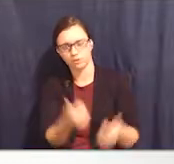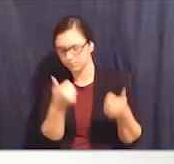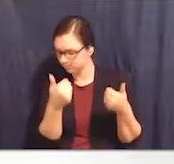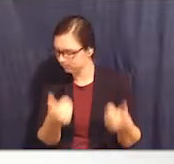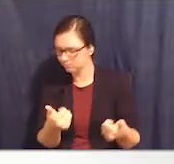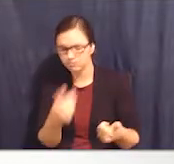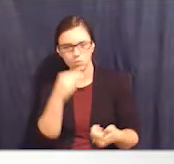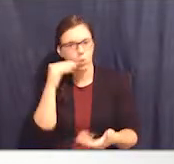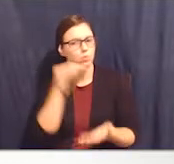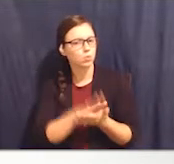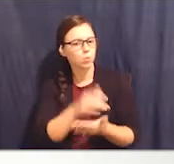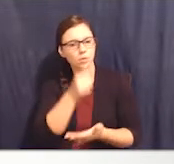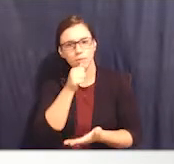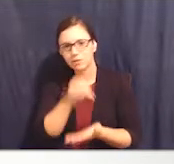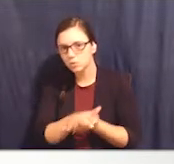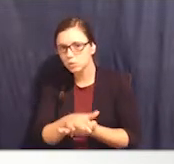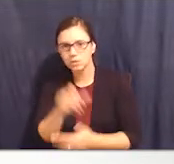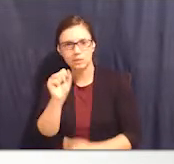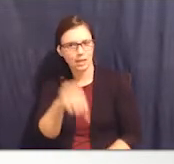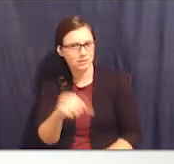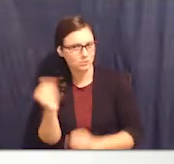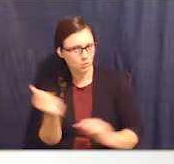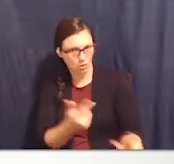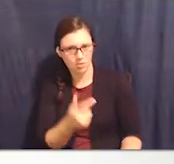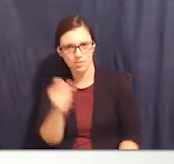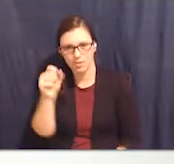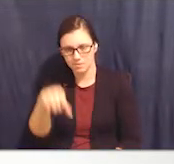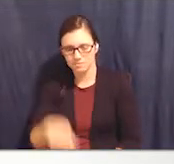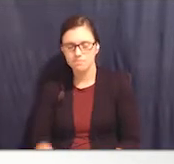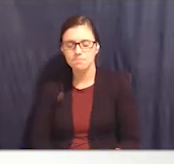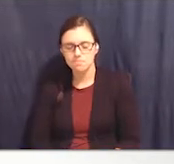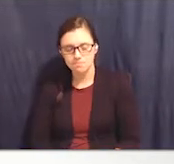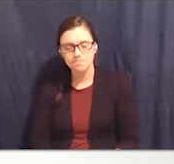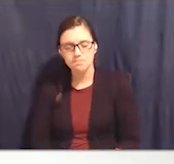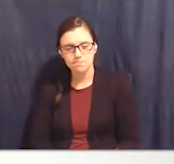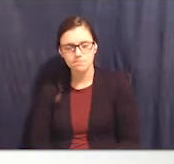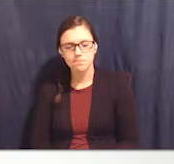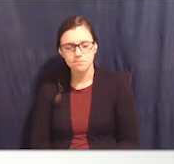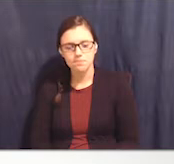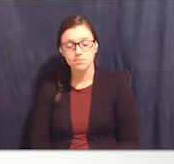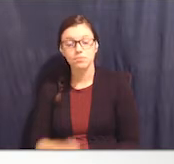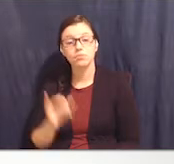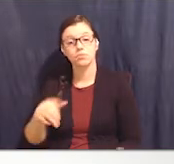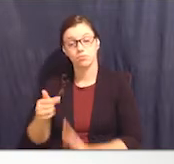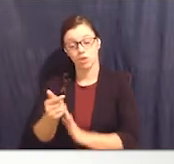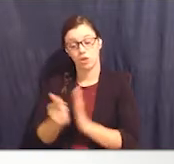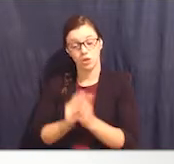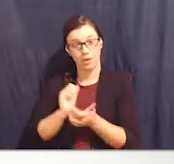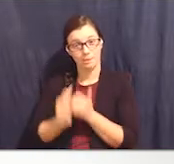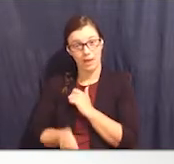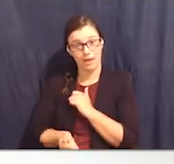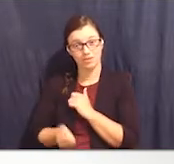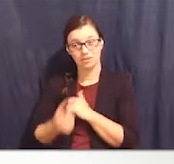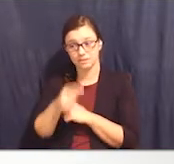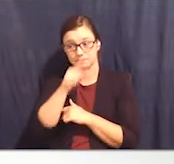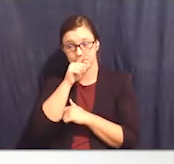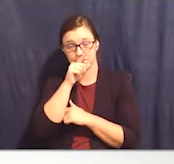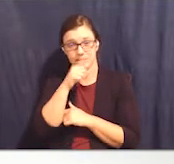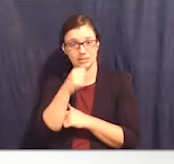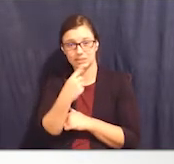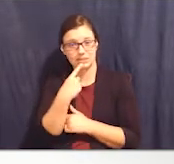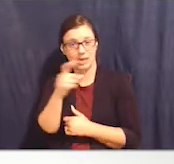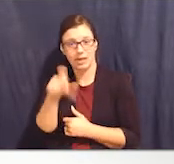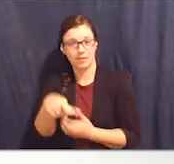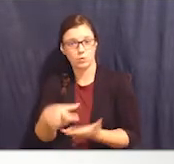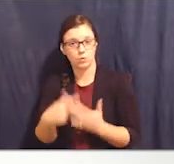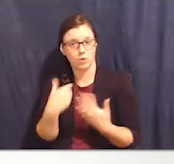So, to tell you a little bit more about Florida Post-Secondary Comprehensive Transition Programs, they focus